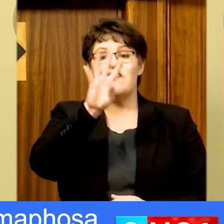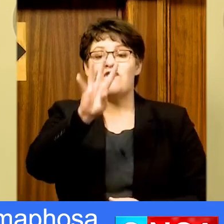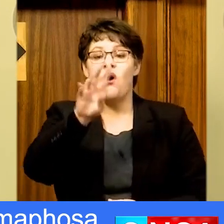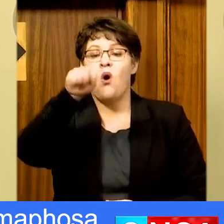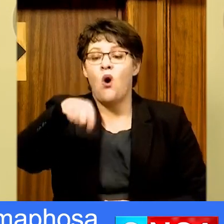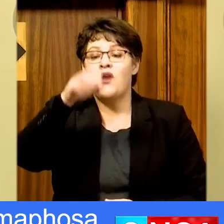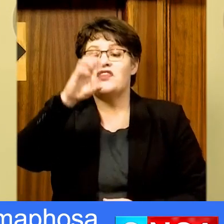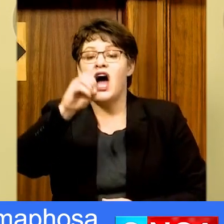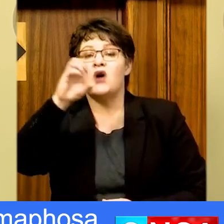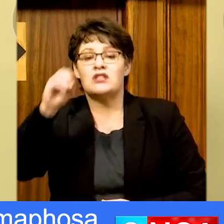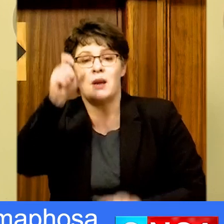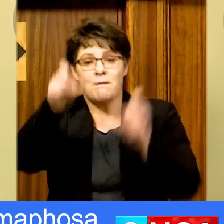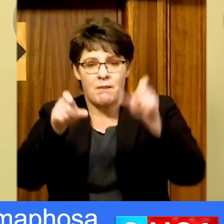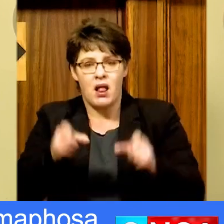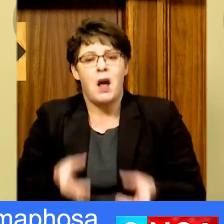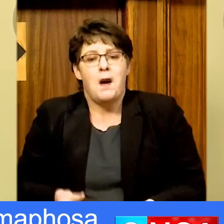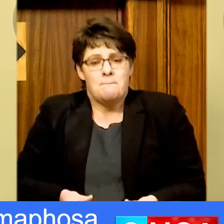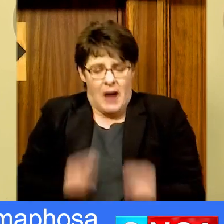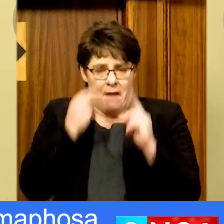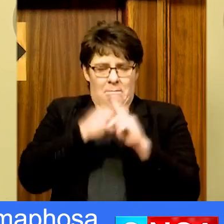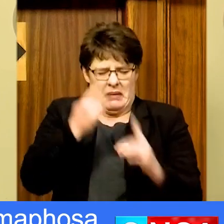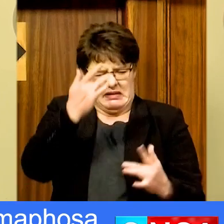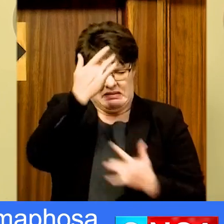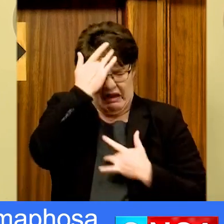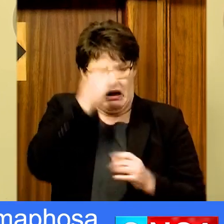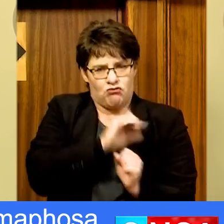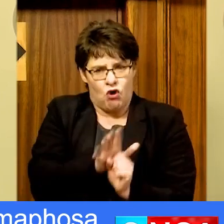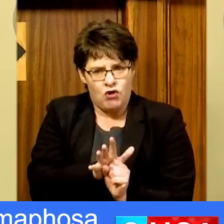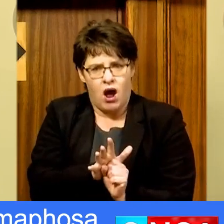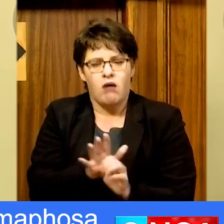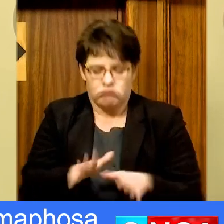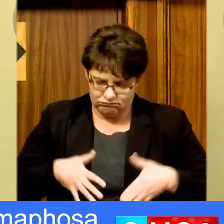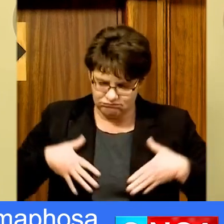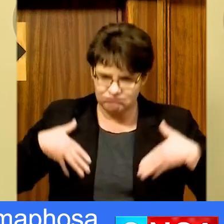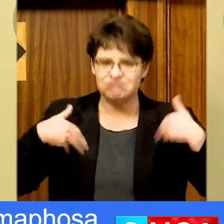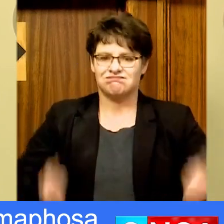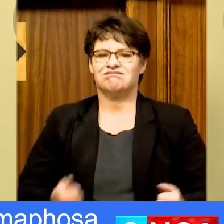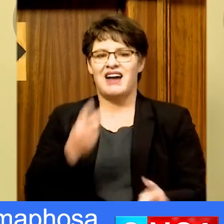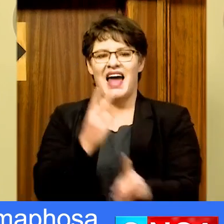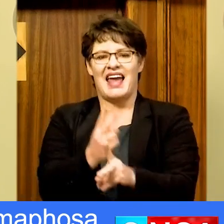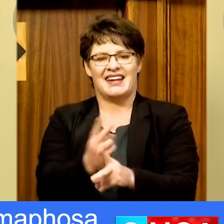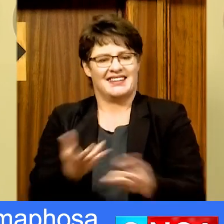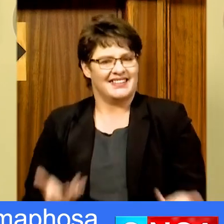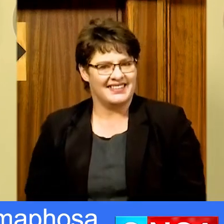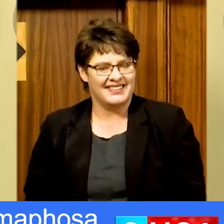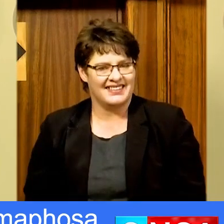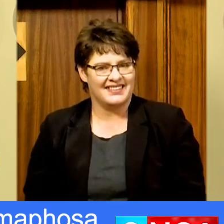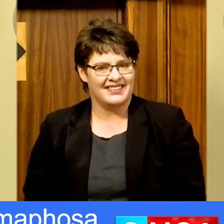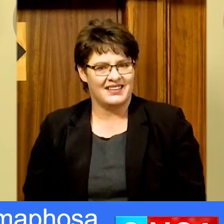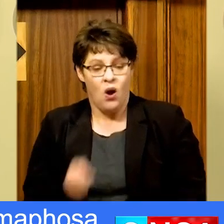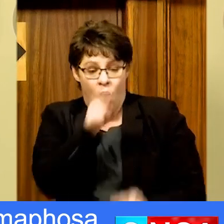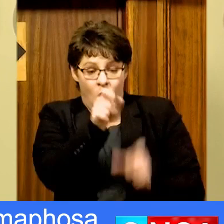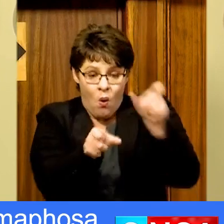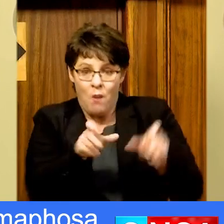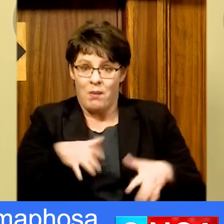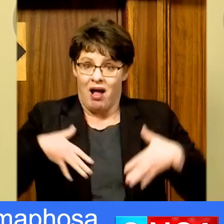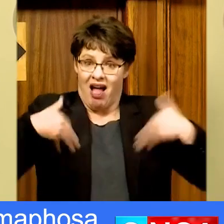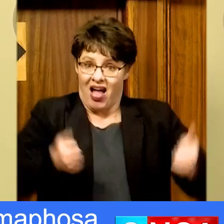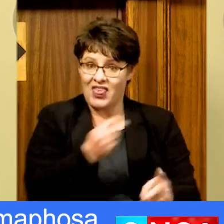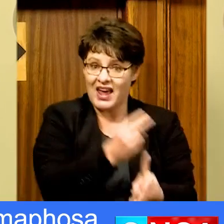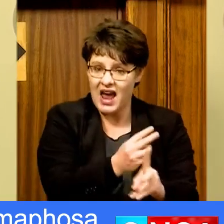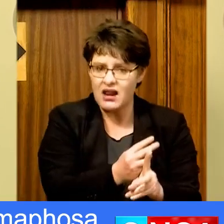134,000 South Africans have recovered from the coronavirus. Many of those who have recovered